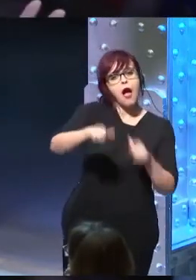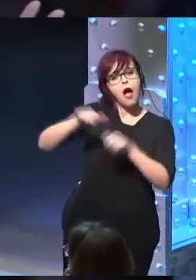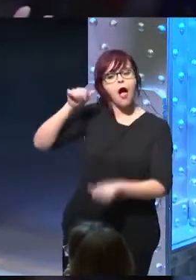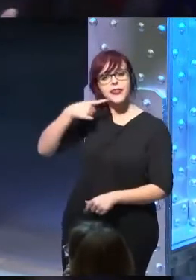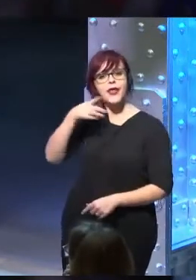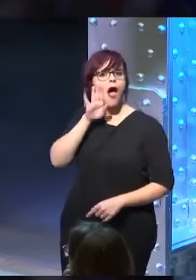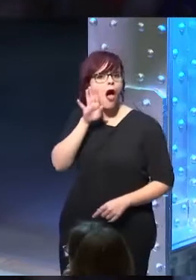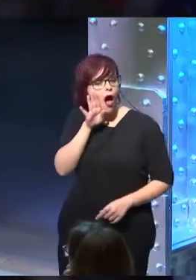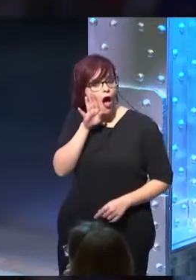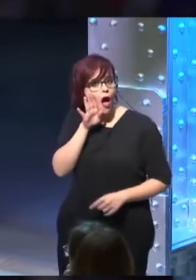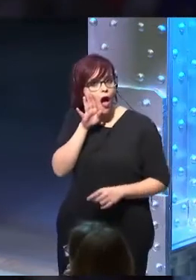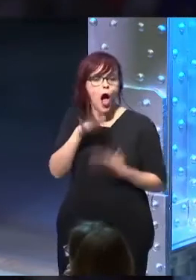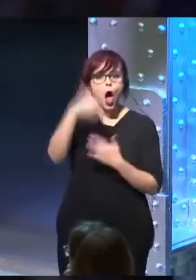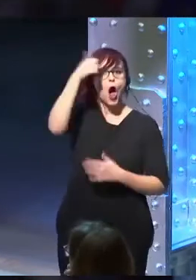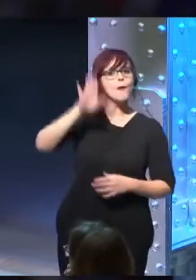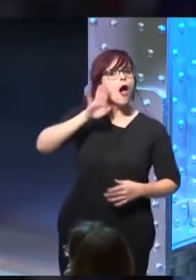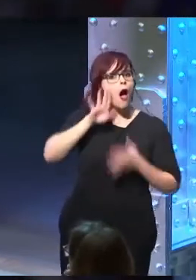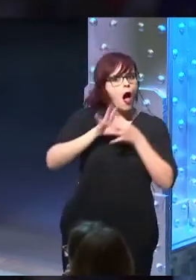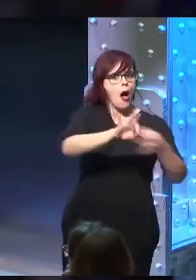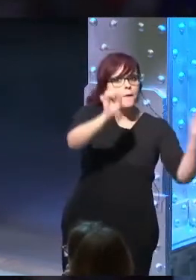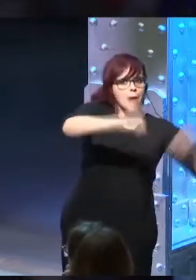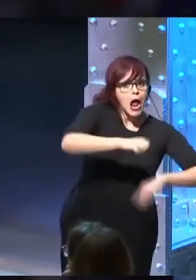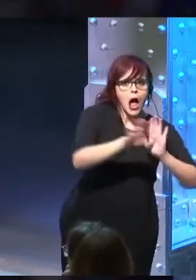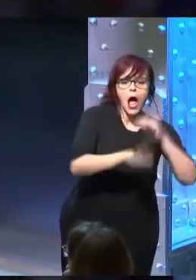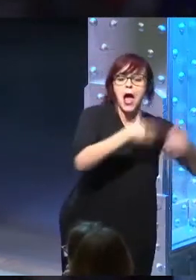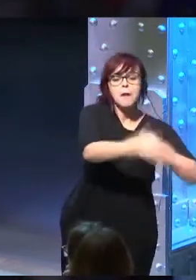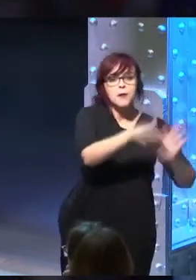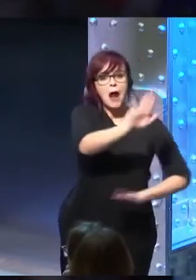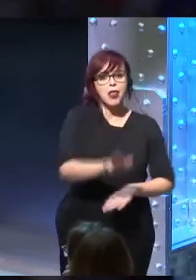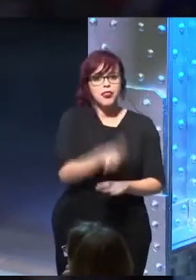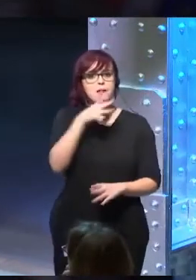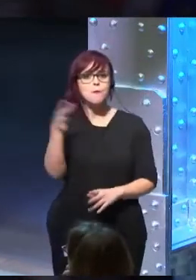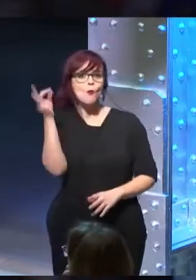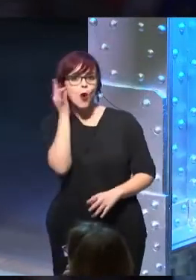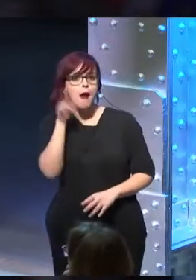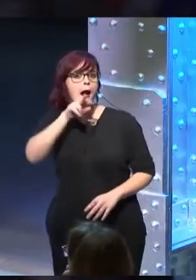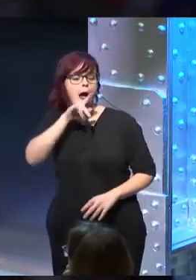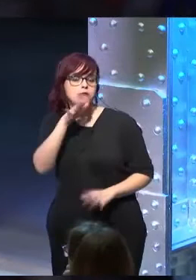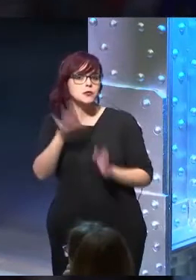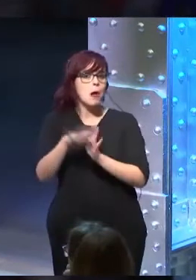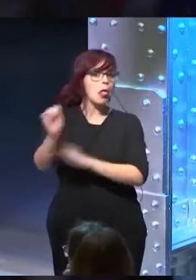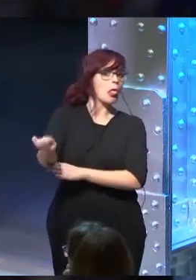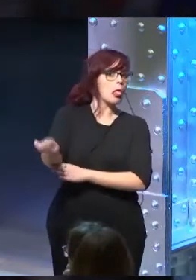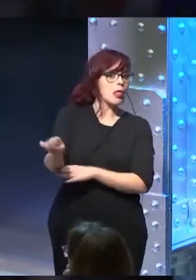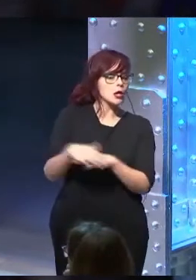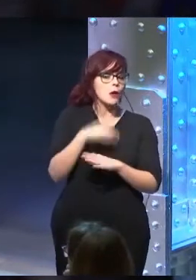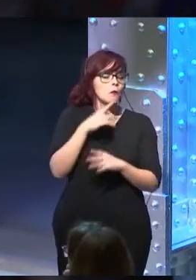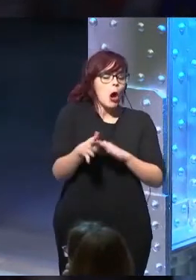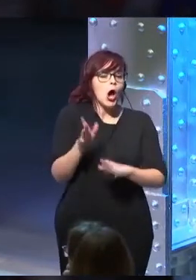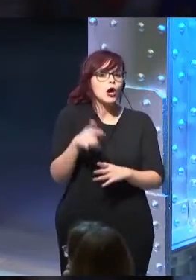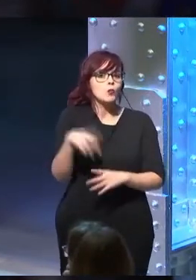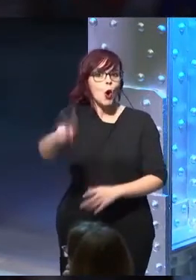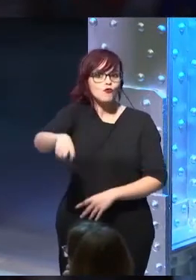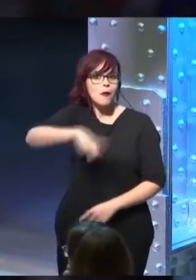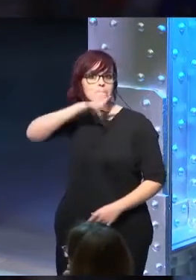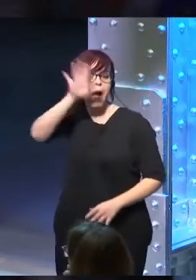as if the point you were making had just not existed. It feels like you might as well never have opened your